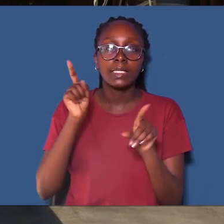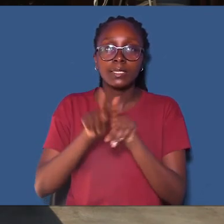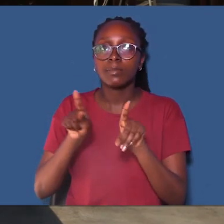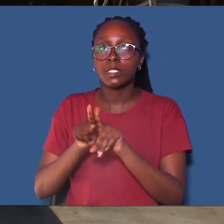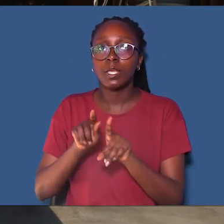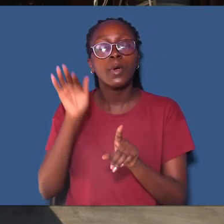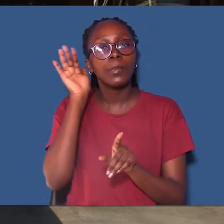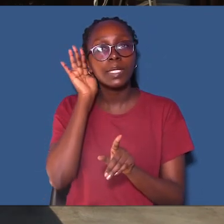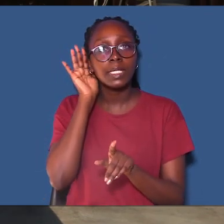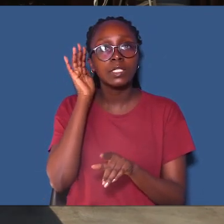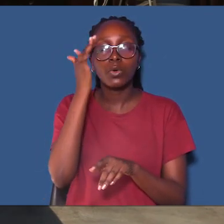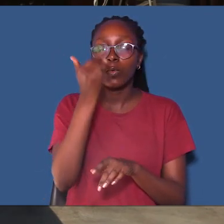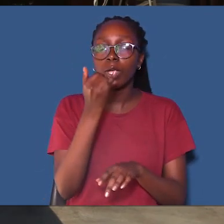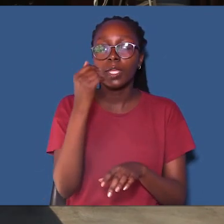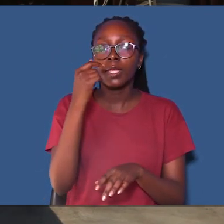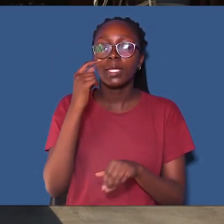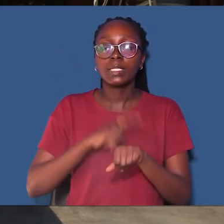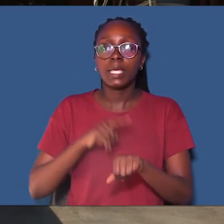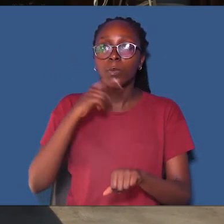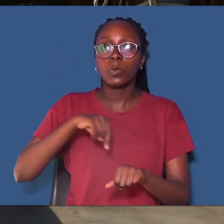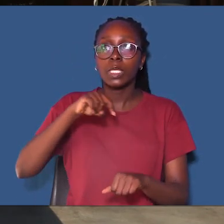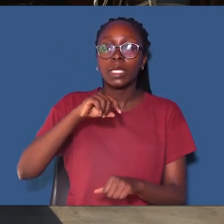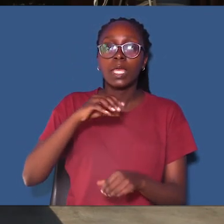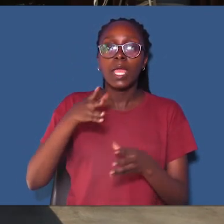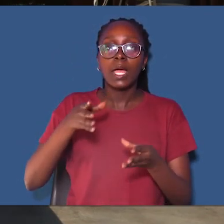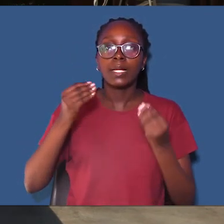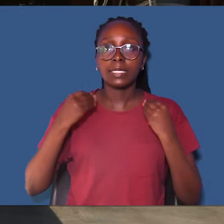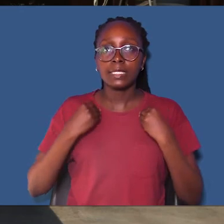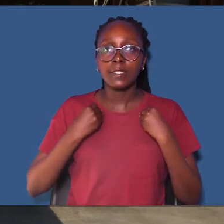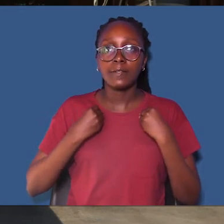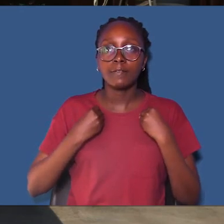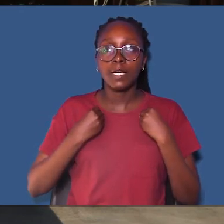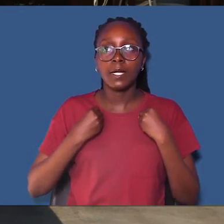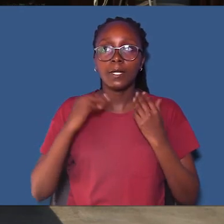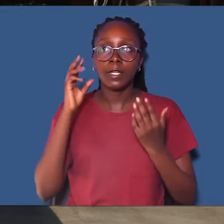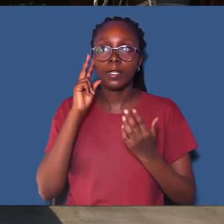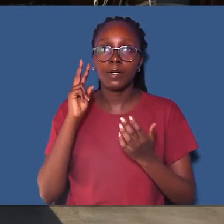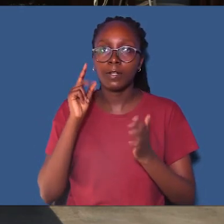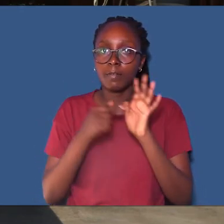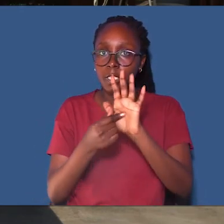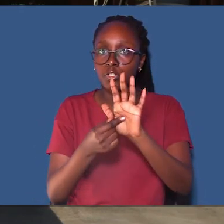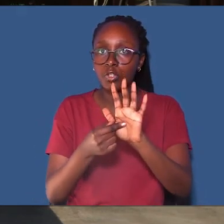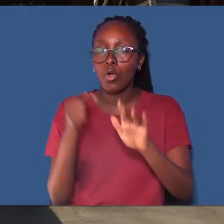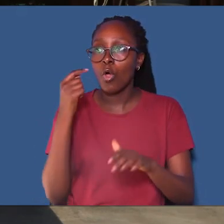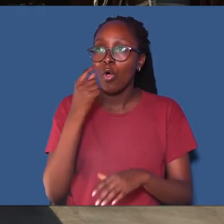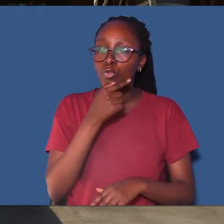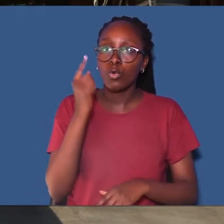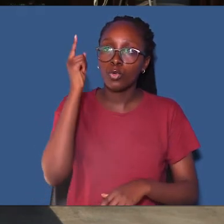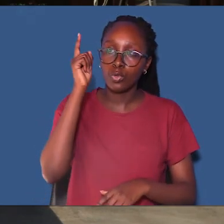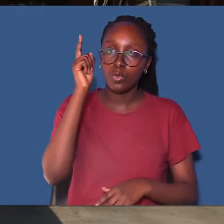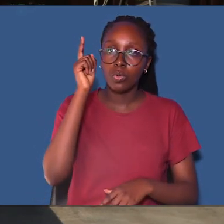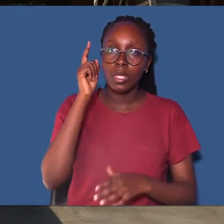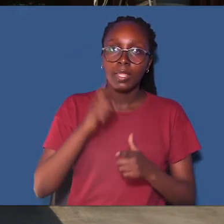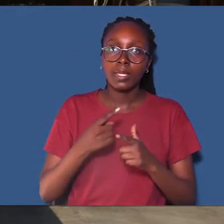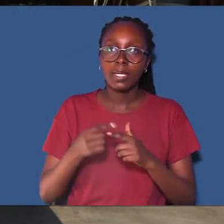a revelation of who you are, and we want to follow you no matter what. Help us by